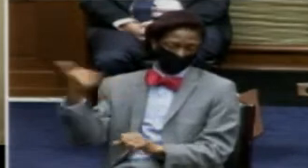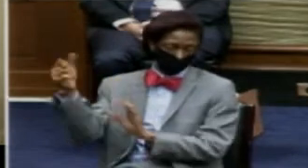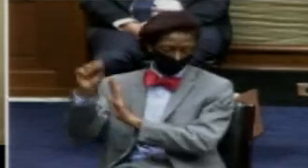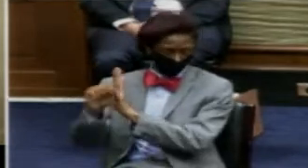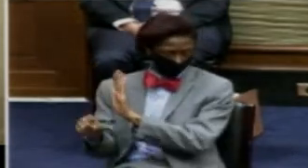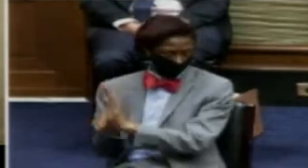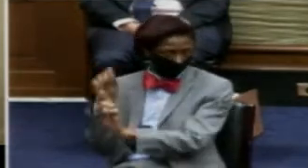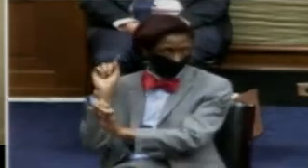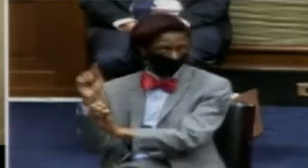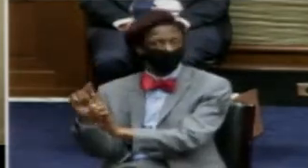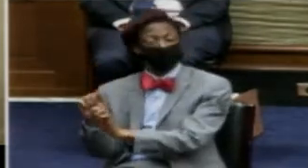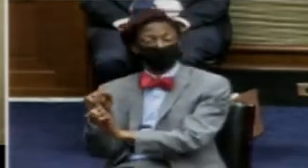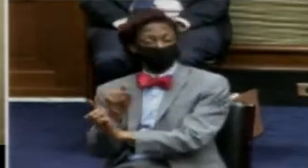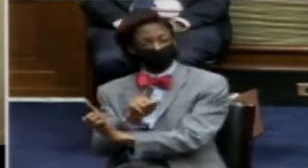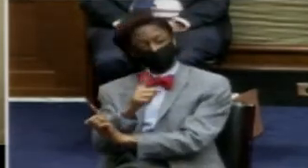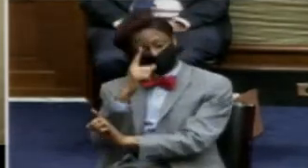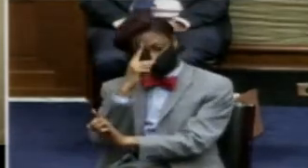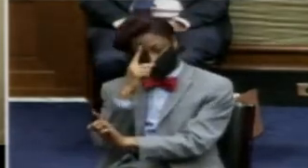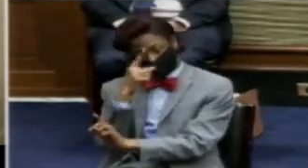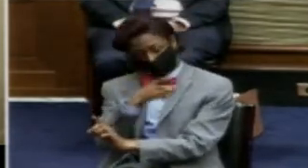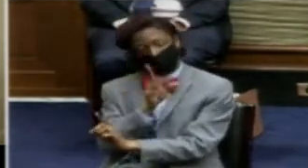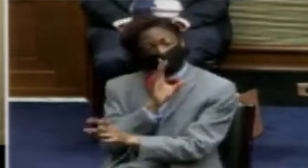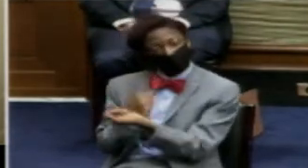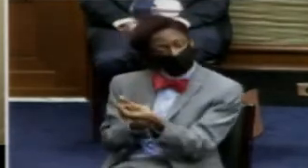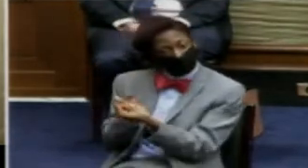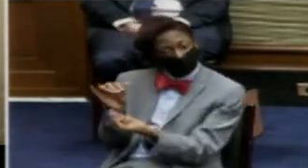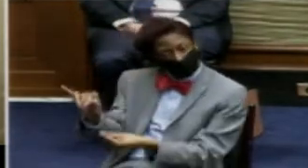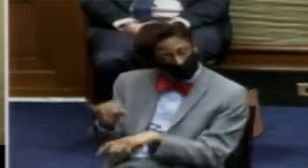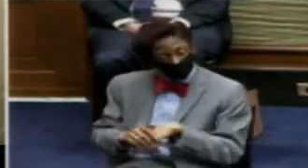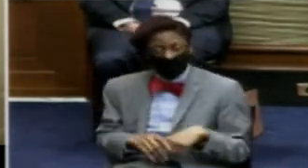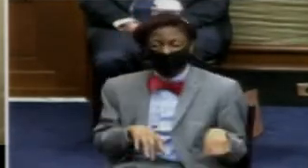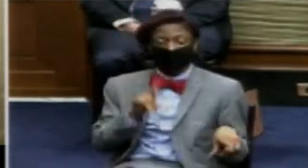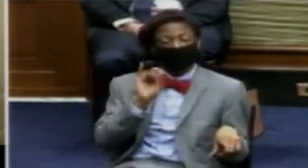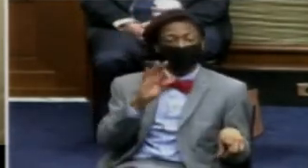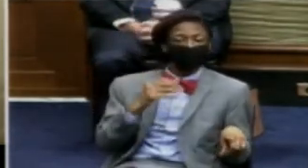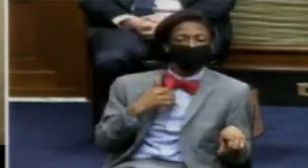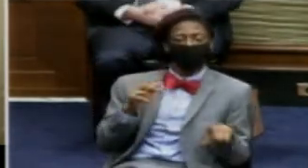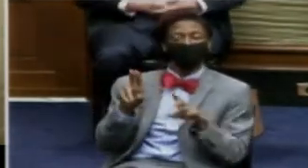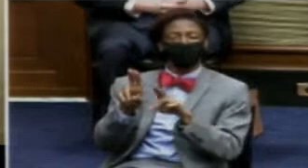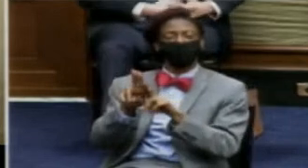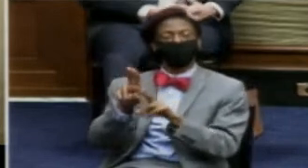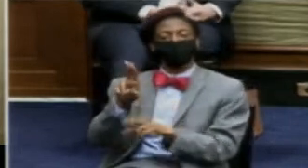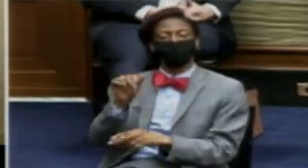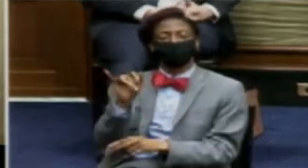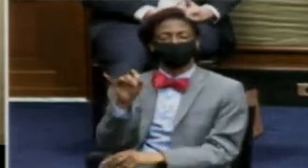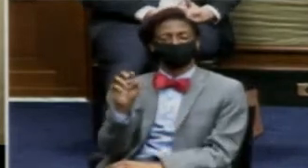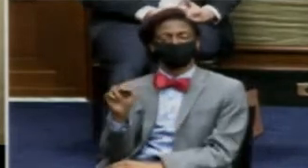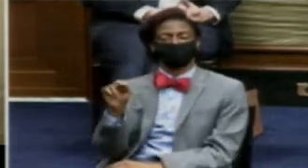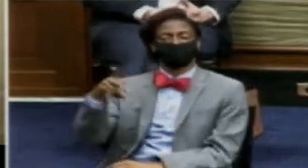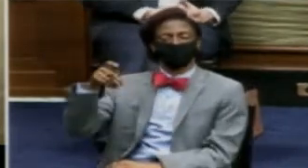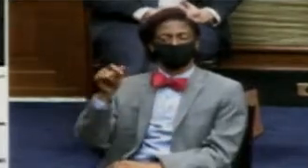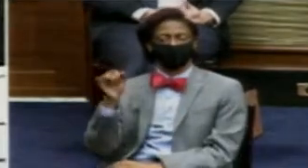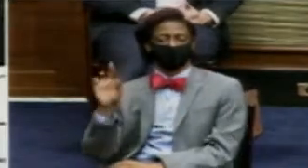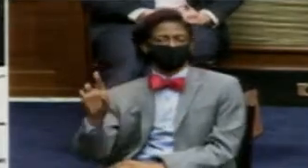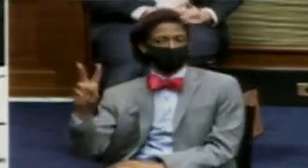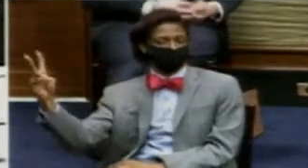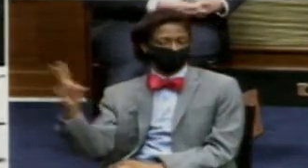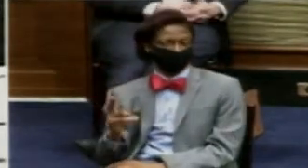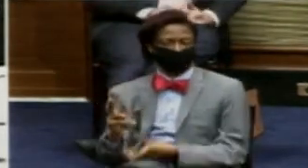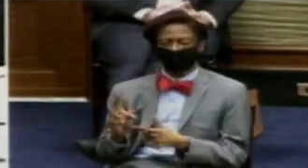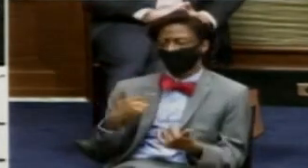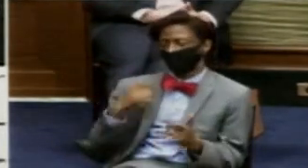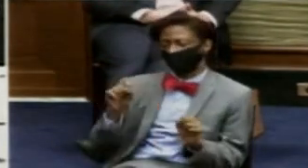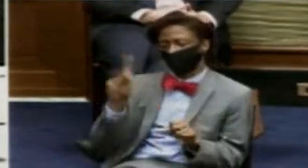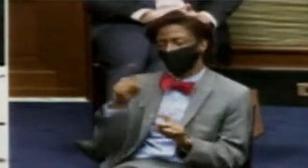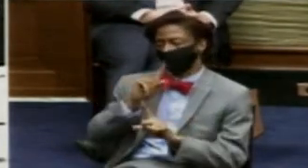state, would you be in favor of that? If there was a union pair, would you be in favor of it? I can only answer